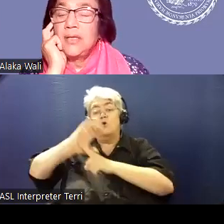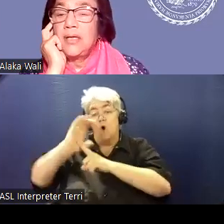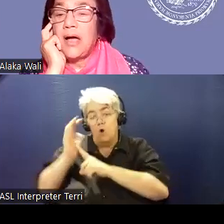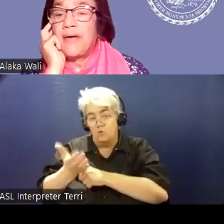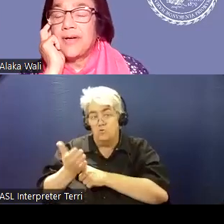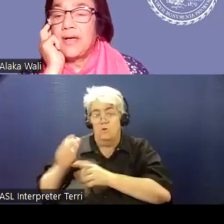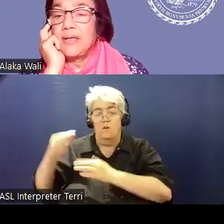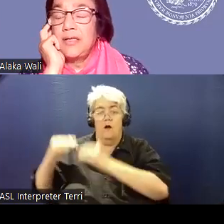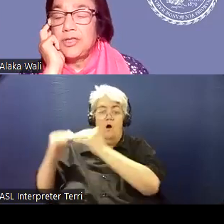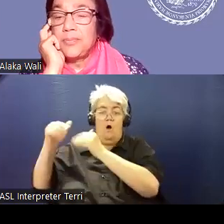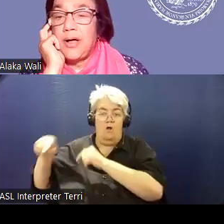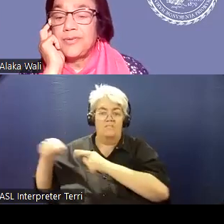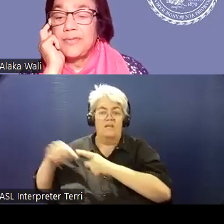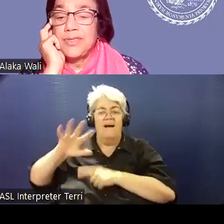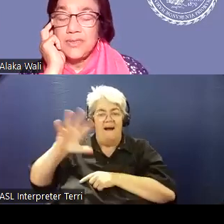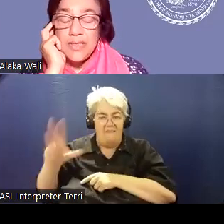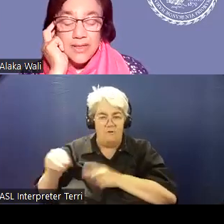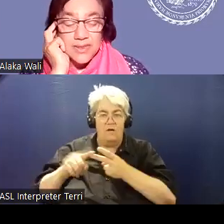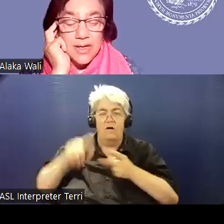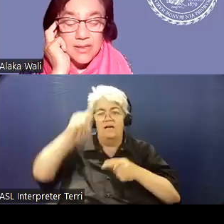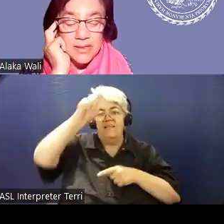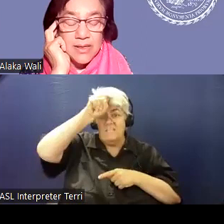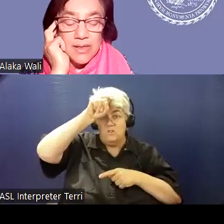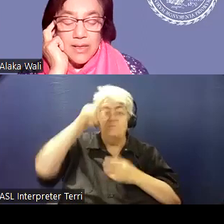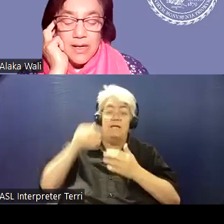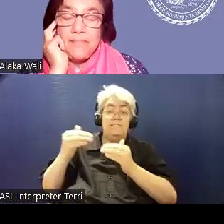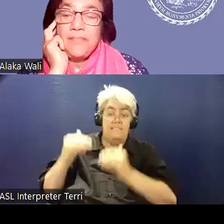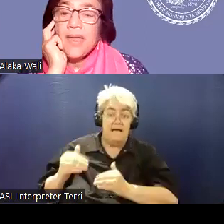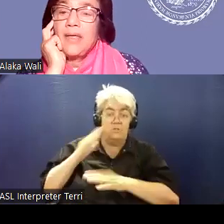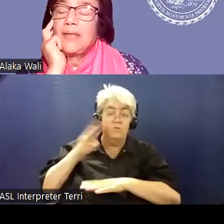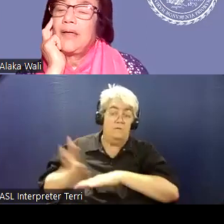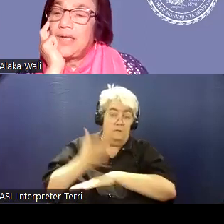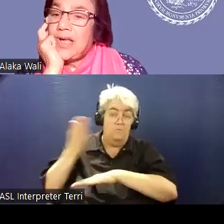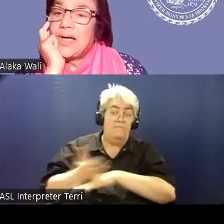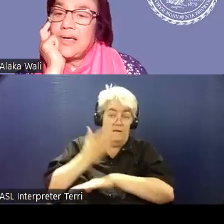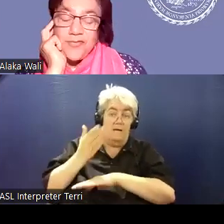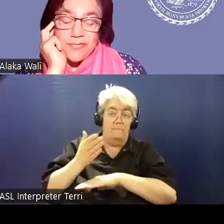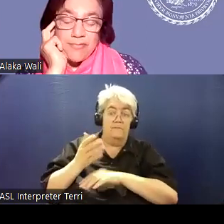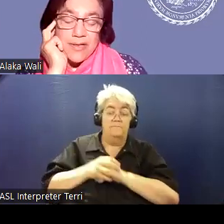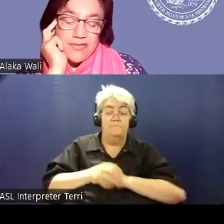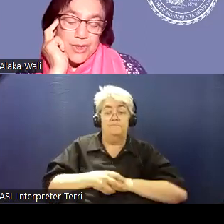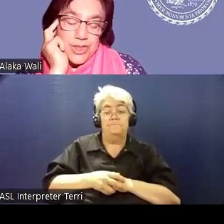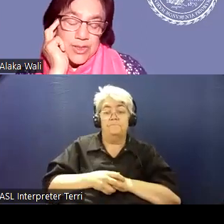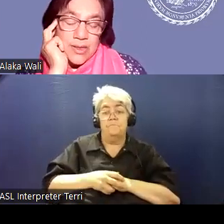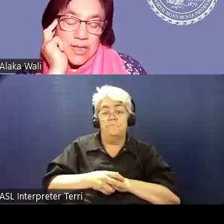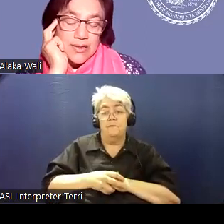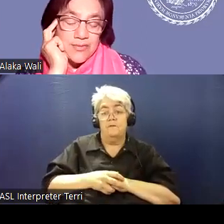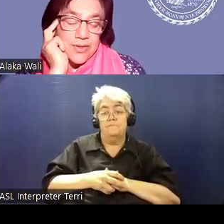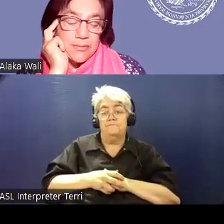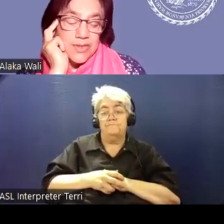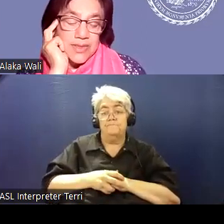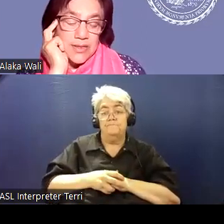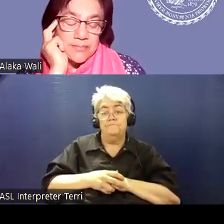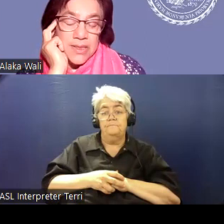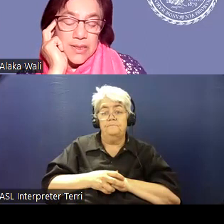the Africa and Egypt halls, which is next on the docket for renovation at the